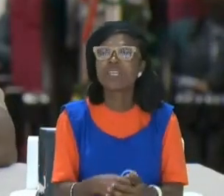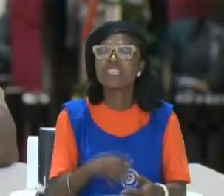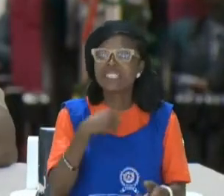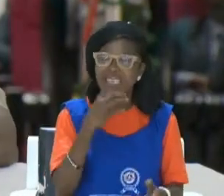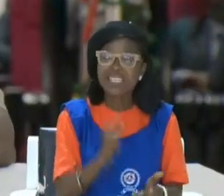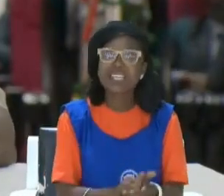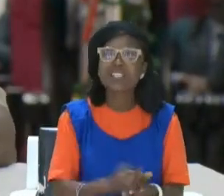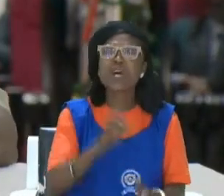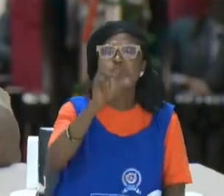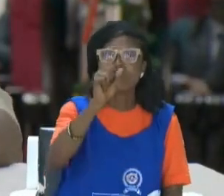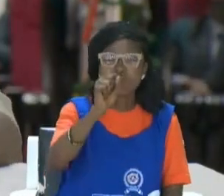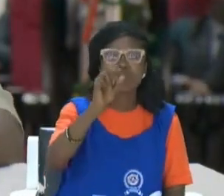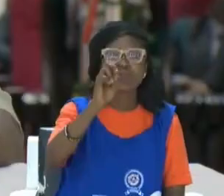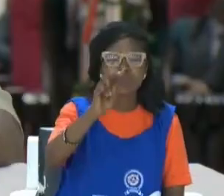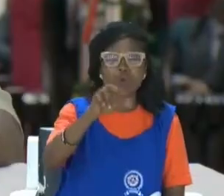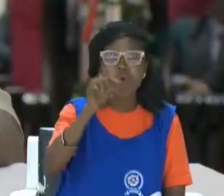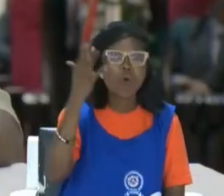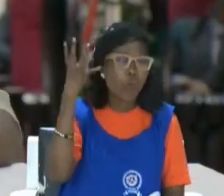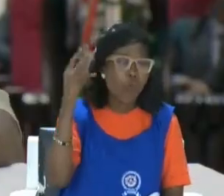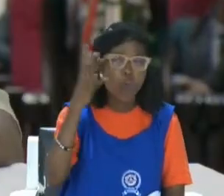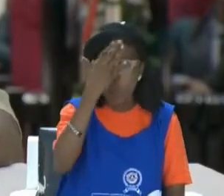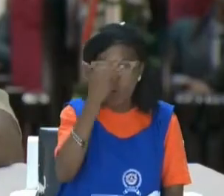are you persecuting me?